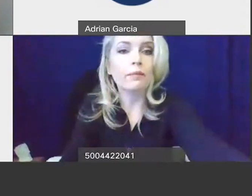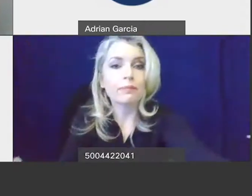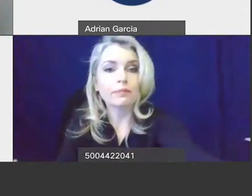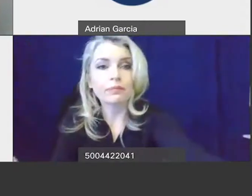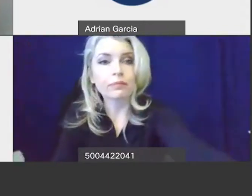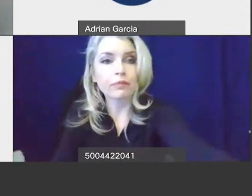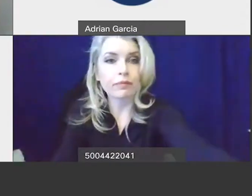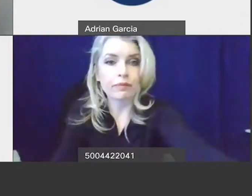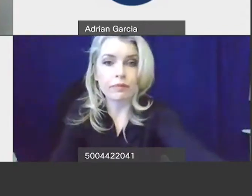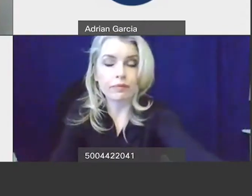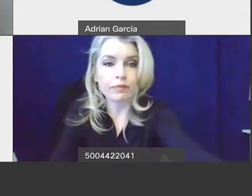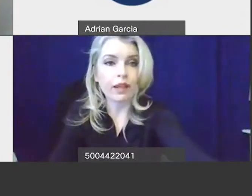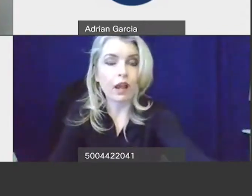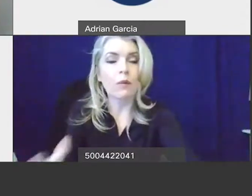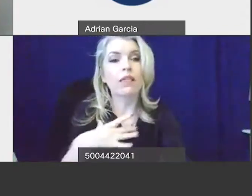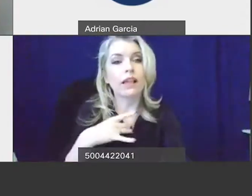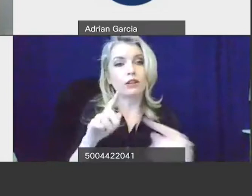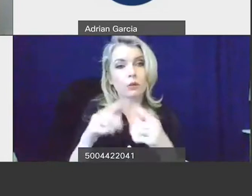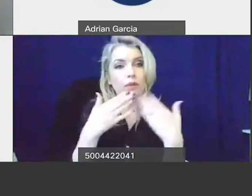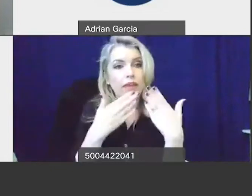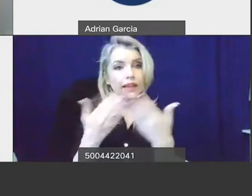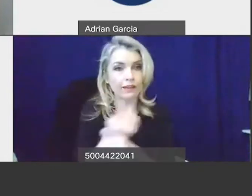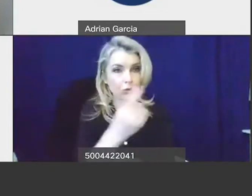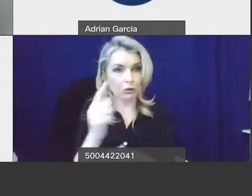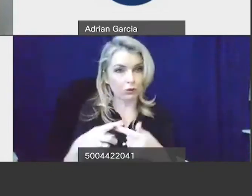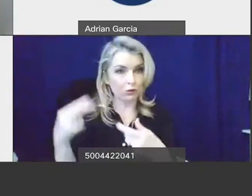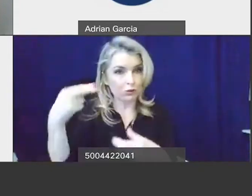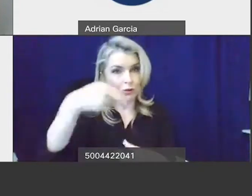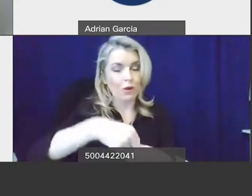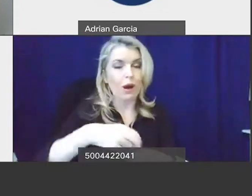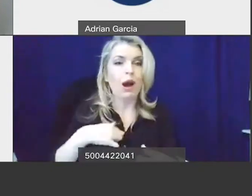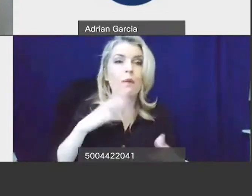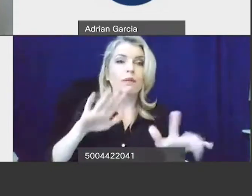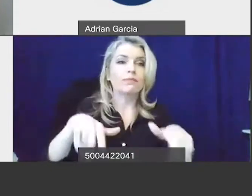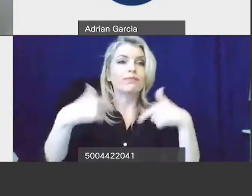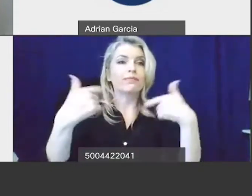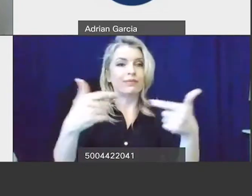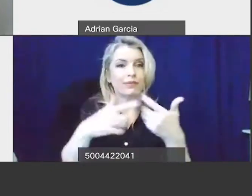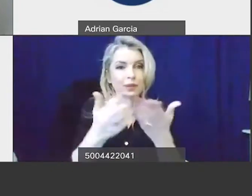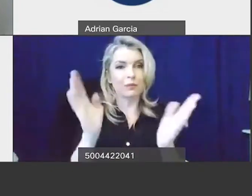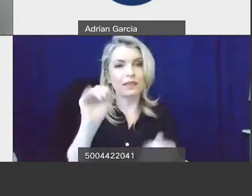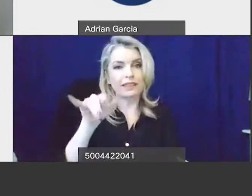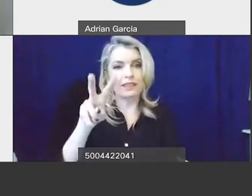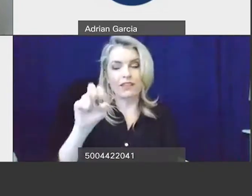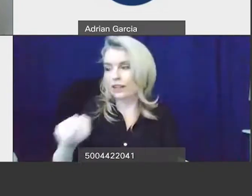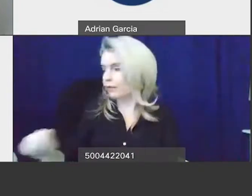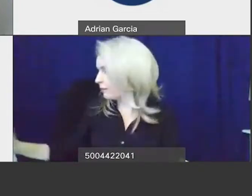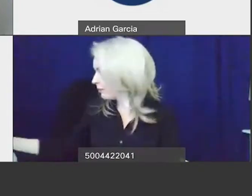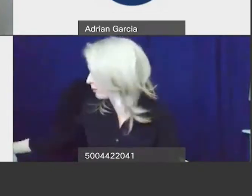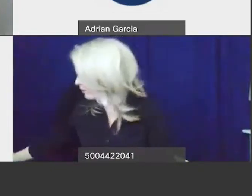like to thank everybody for joining us, and I will hand it back over to you, Ms. Yvette.